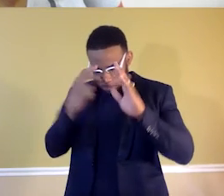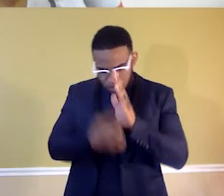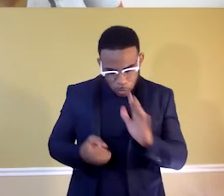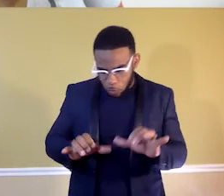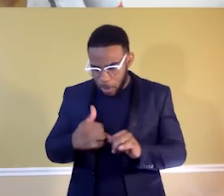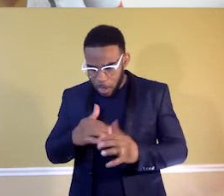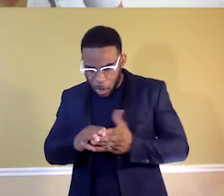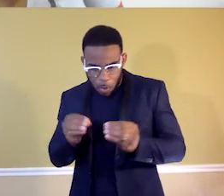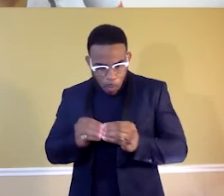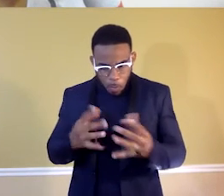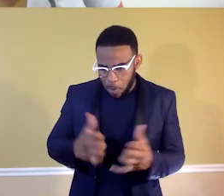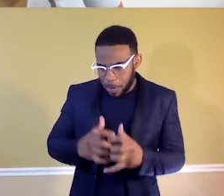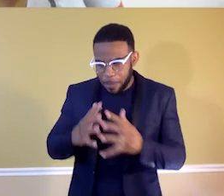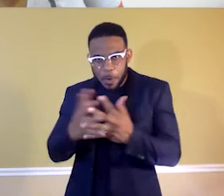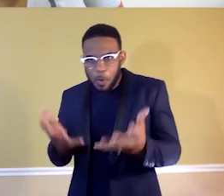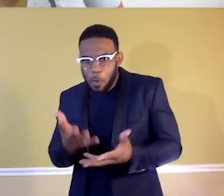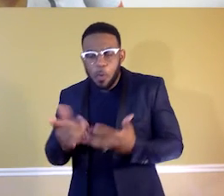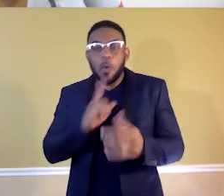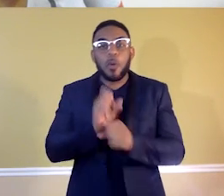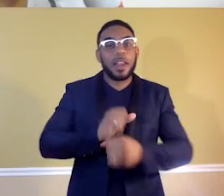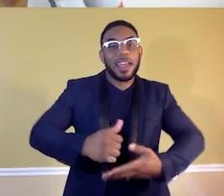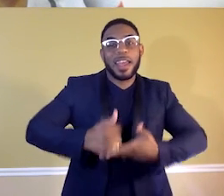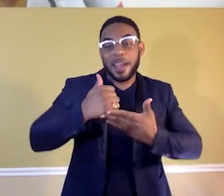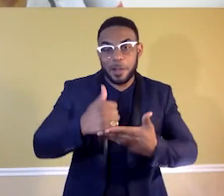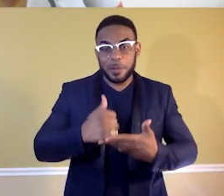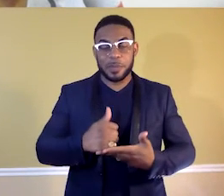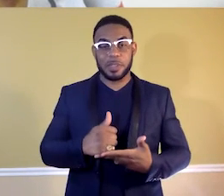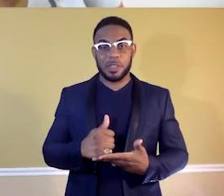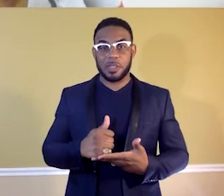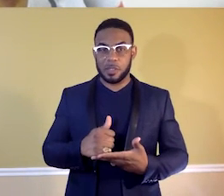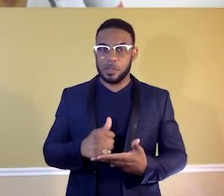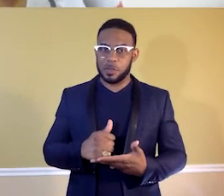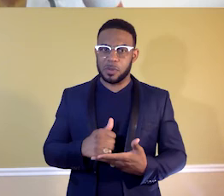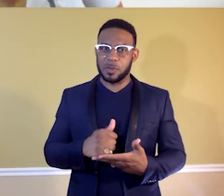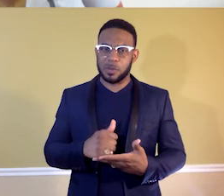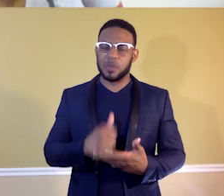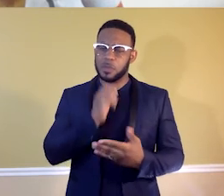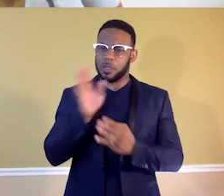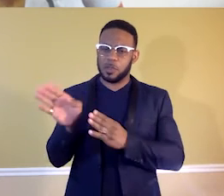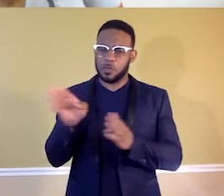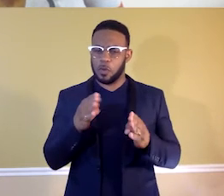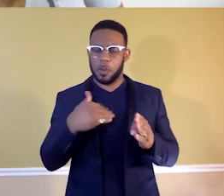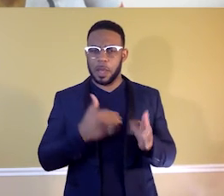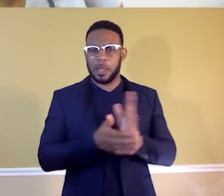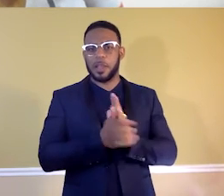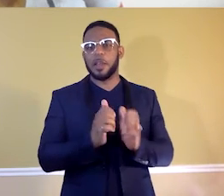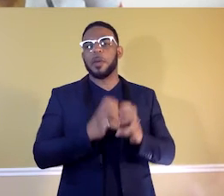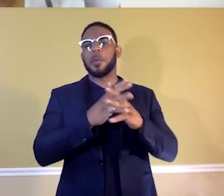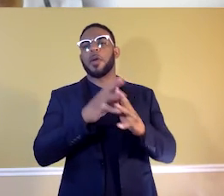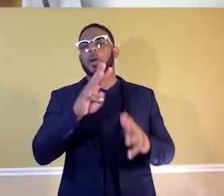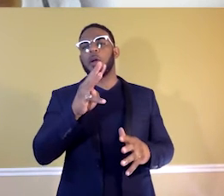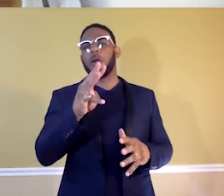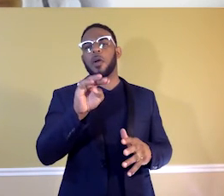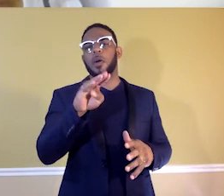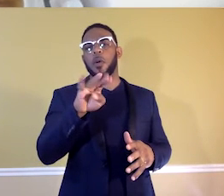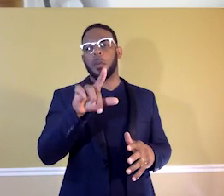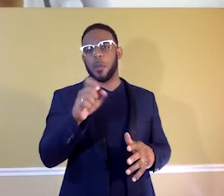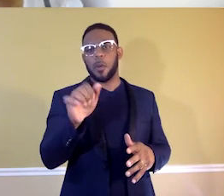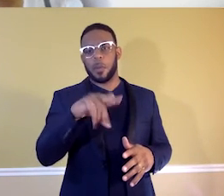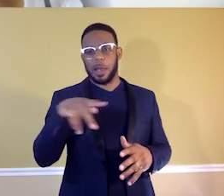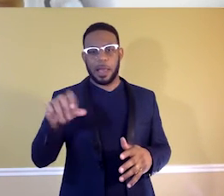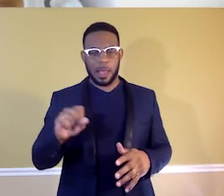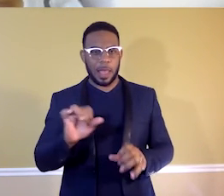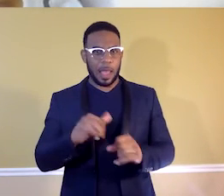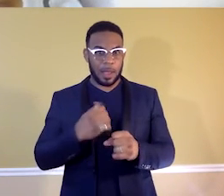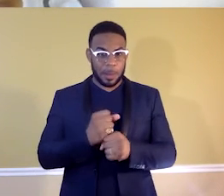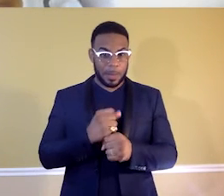can I learn more, what can I build, and what really helped me kind of this full stack experience was building mobile apps. So I was really interested in like how can I make